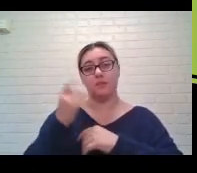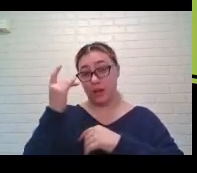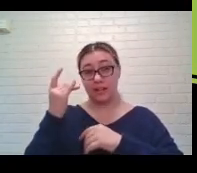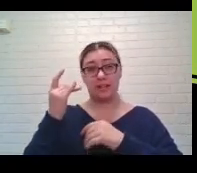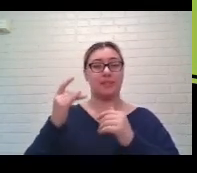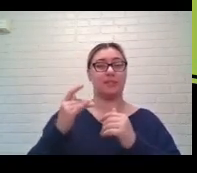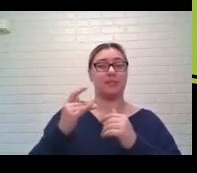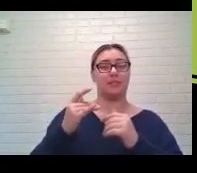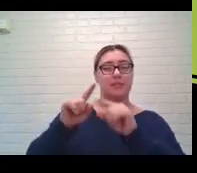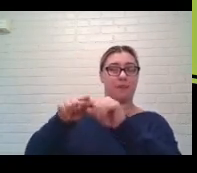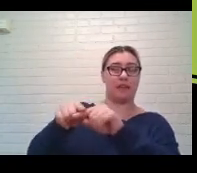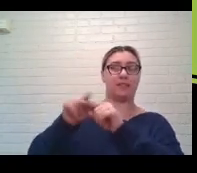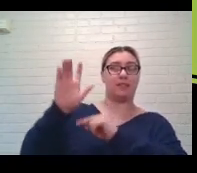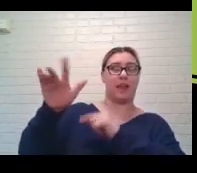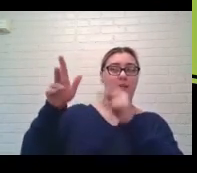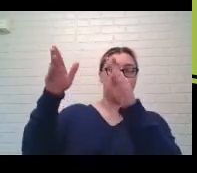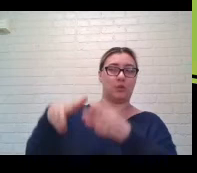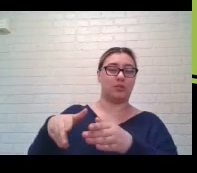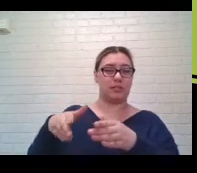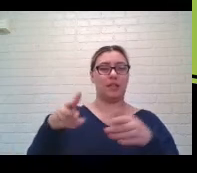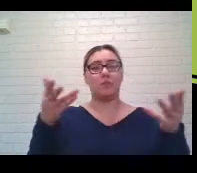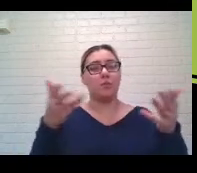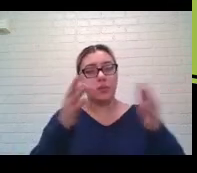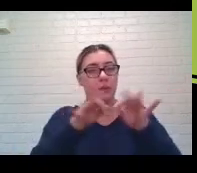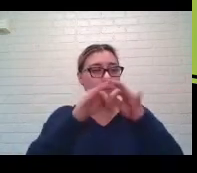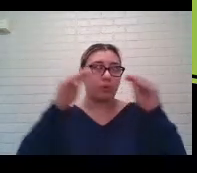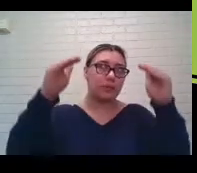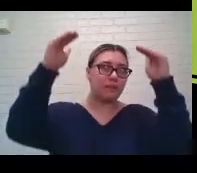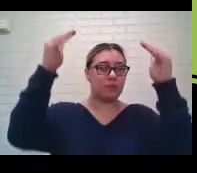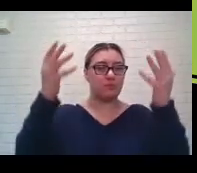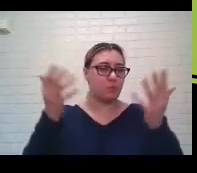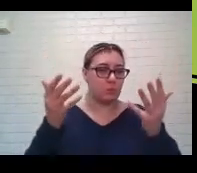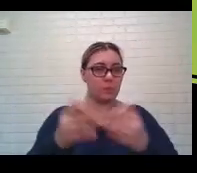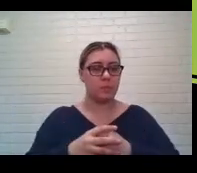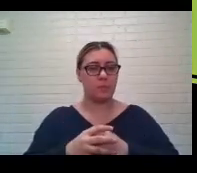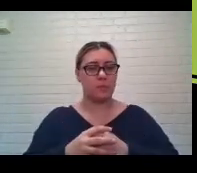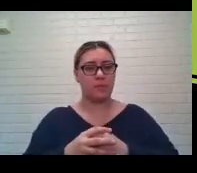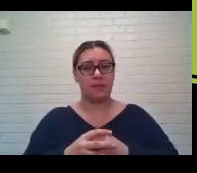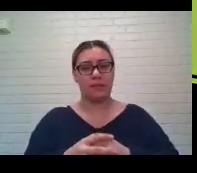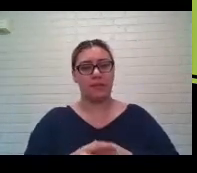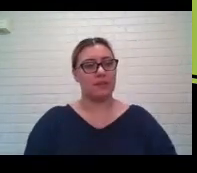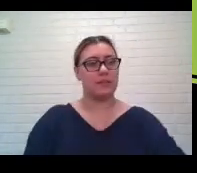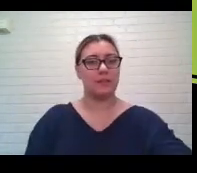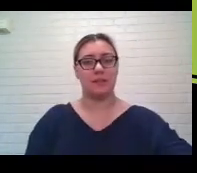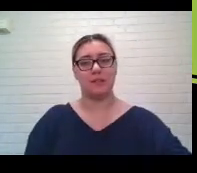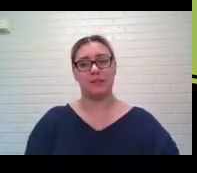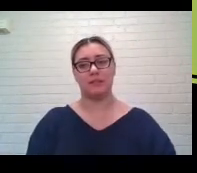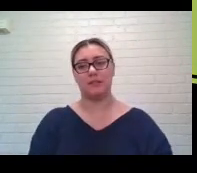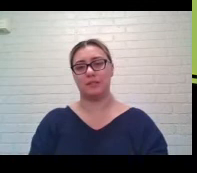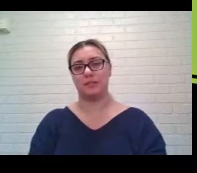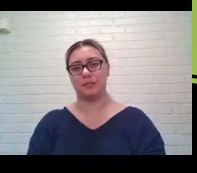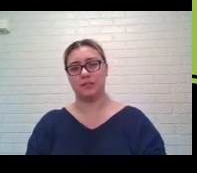to access has. With the introduction to AI, like with having like machine learning and deep learning models, a lot of